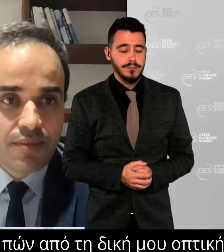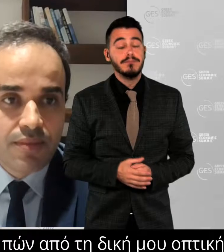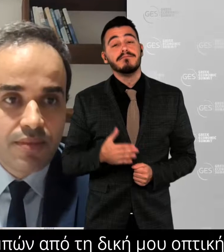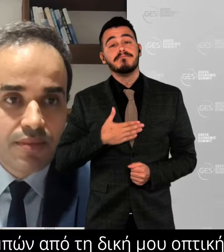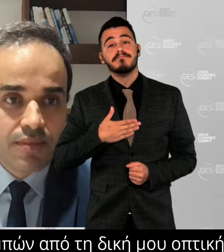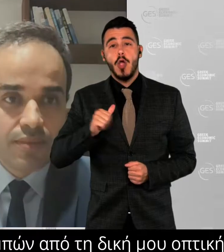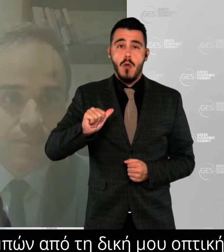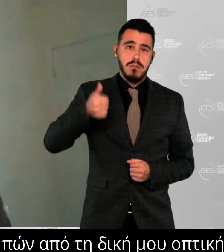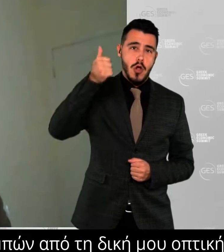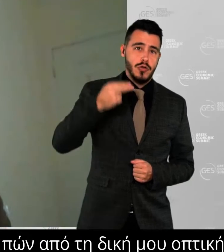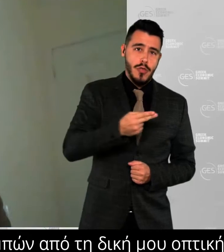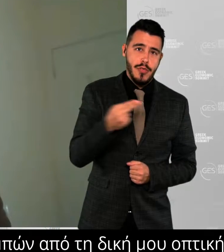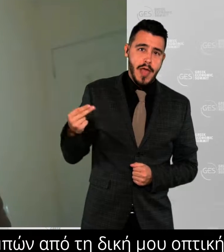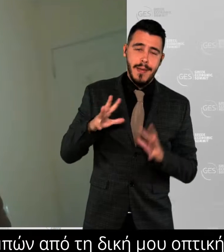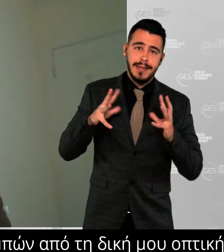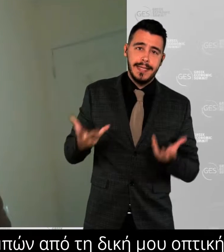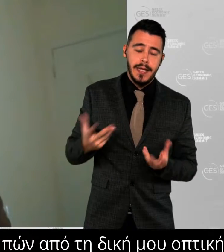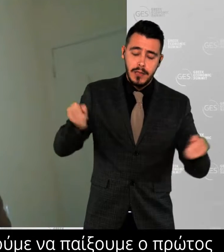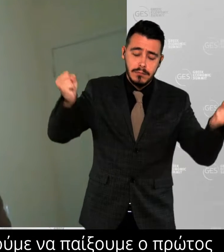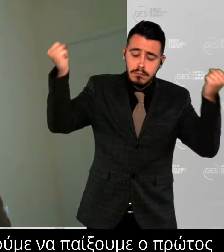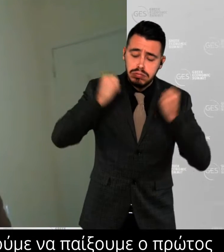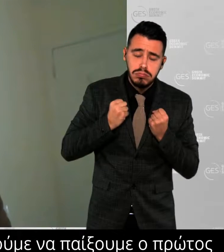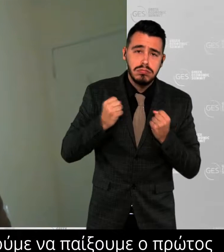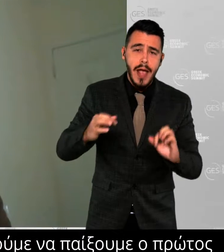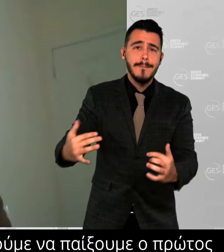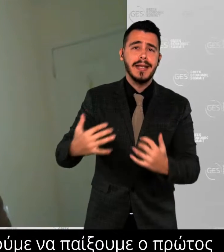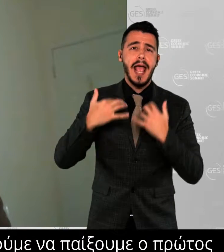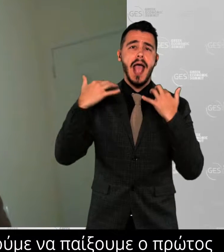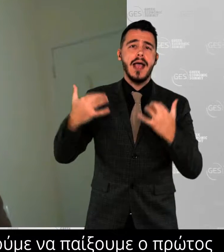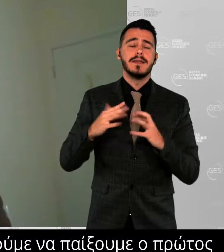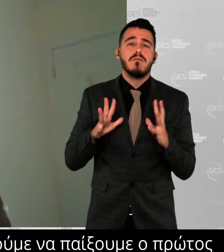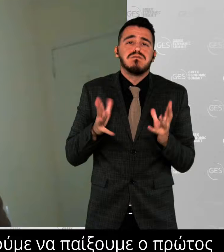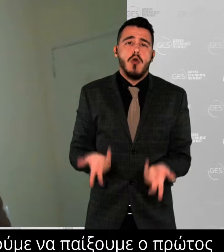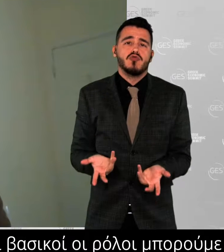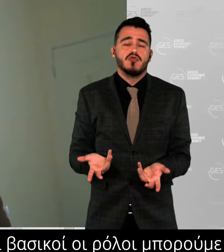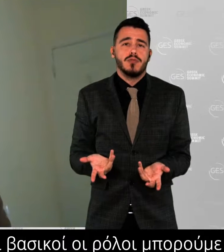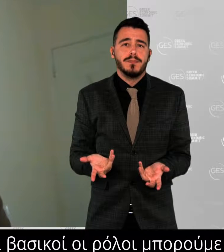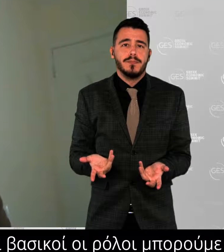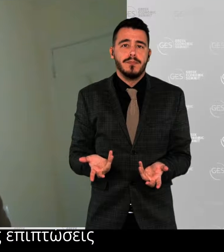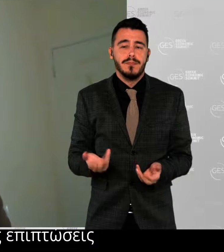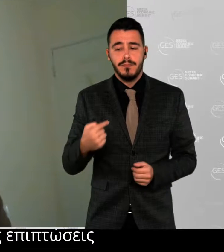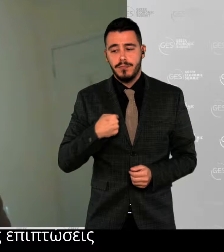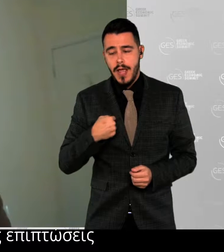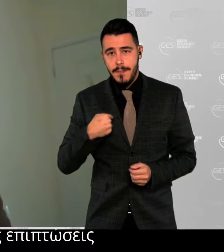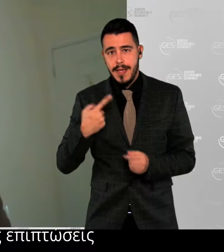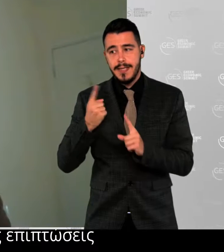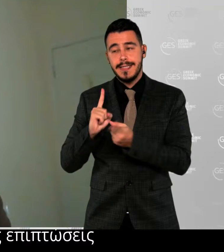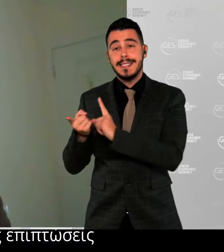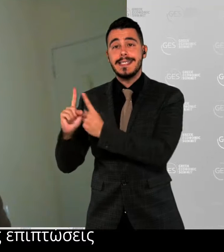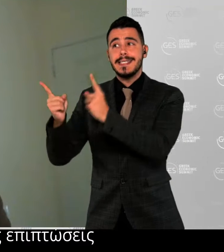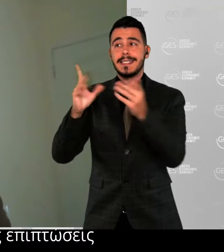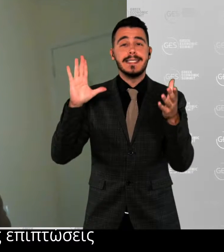Standard Chartered and other members of the Net Zero Banking Alliance committing to achieve net zero financed emissions, and in so